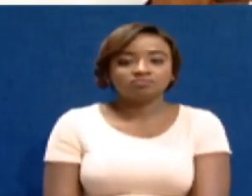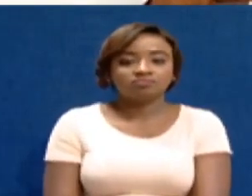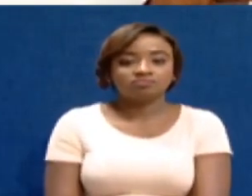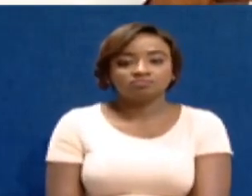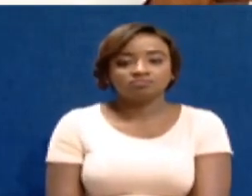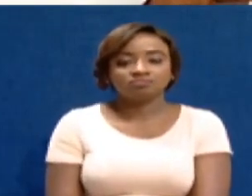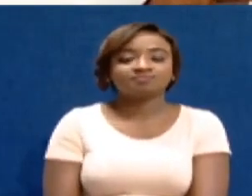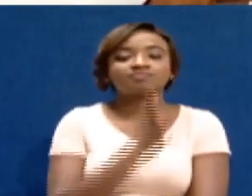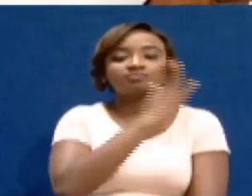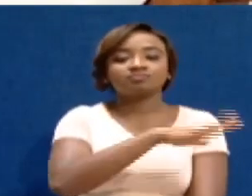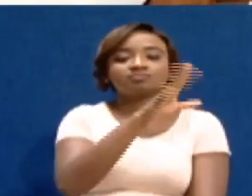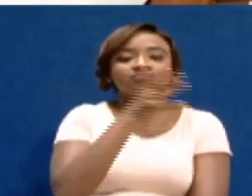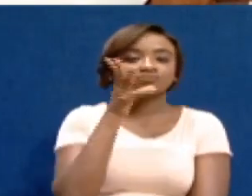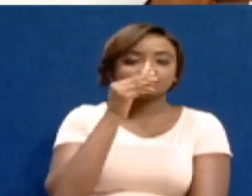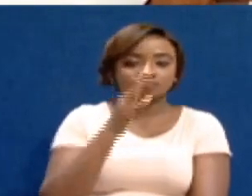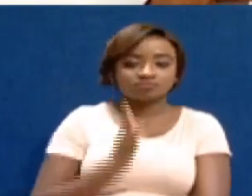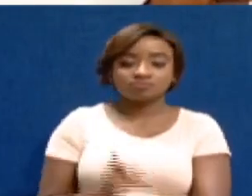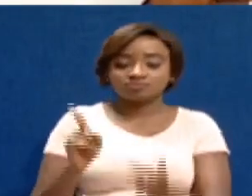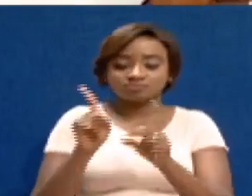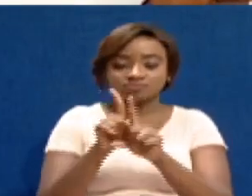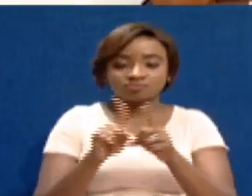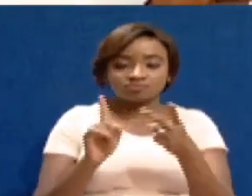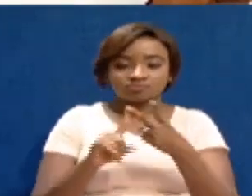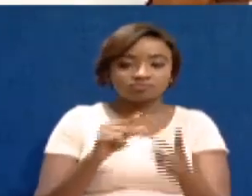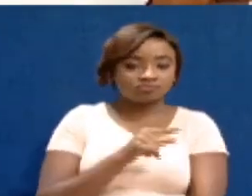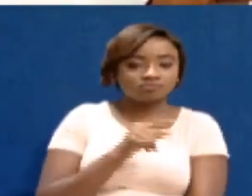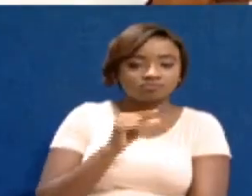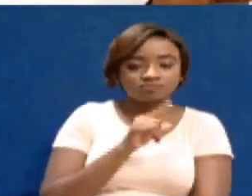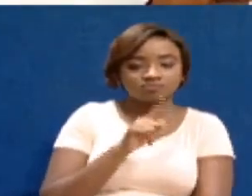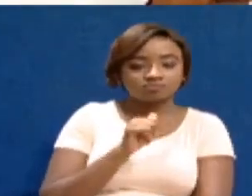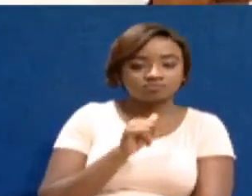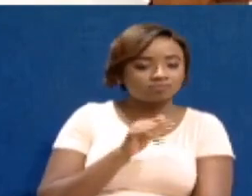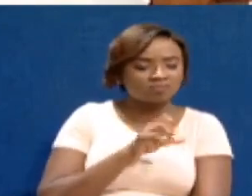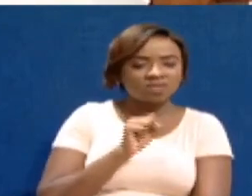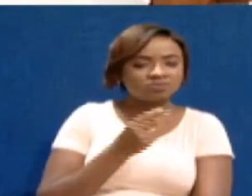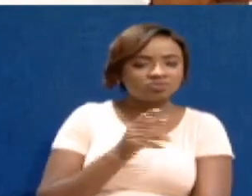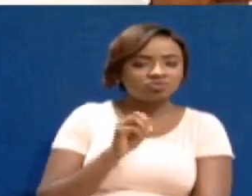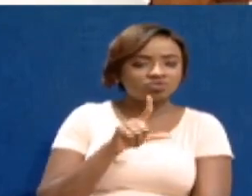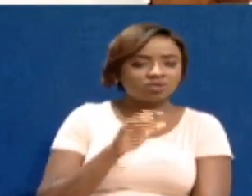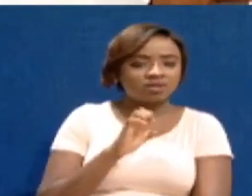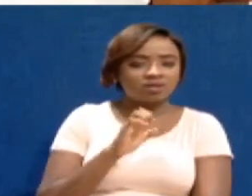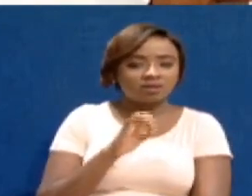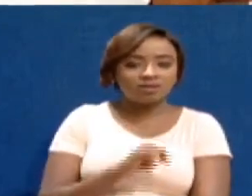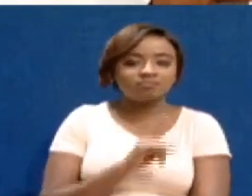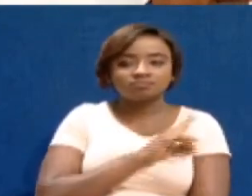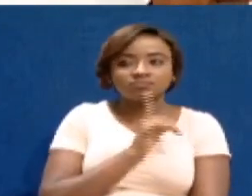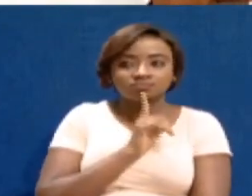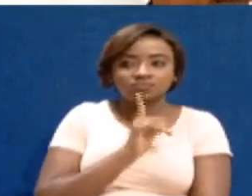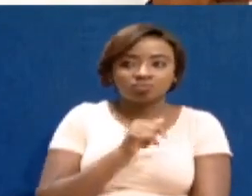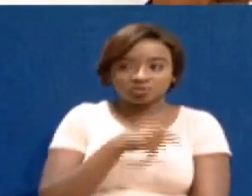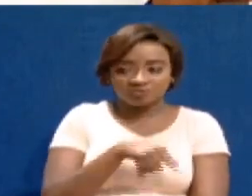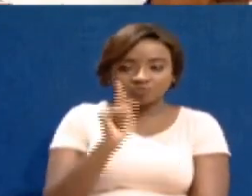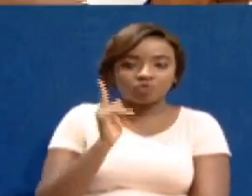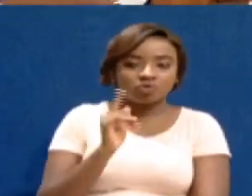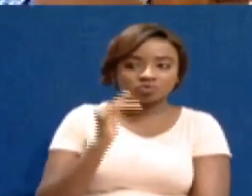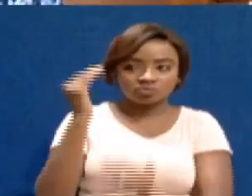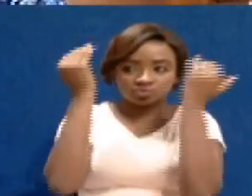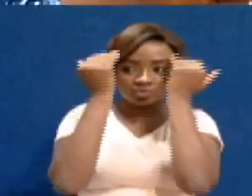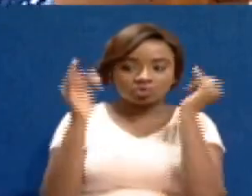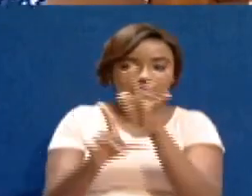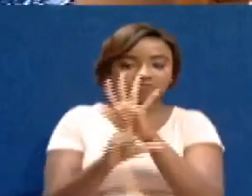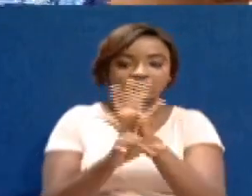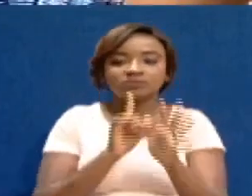There's Bomas 1, Bomas 2, and KICC 1. So is it an unfair thing to say, allow me to give input? Even when a person goes to court, and